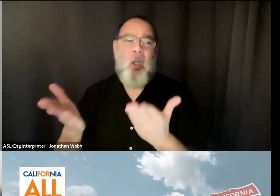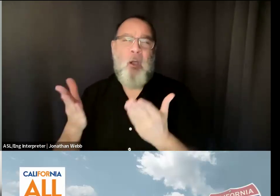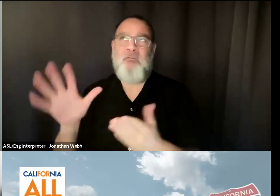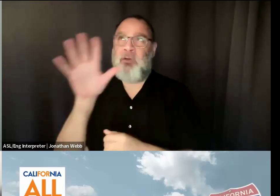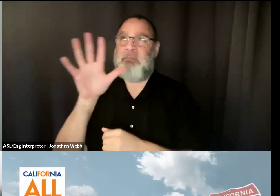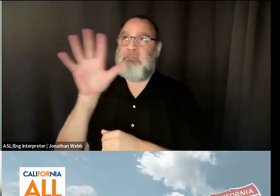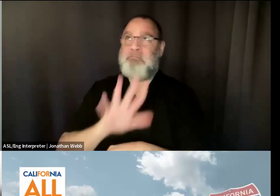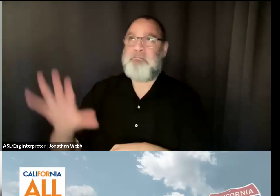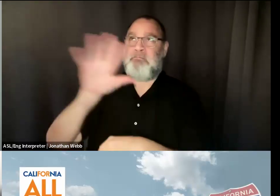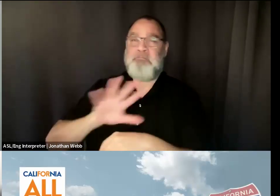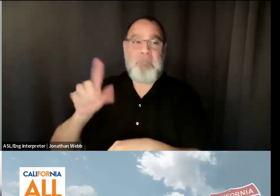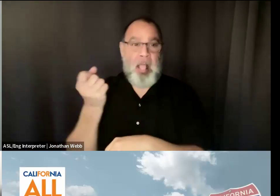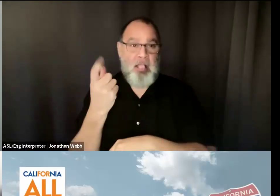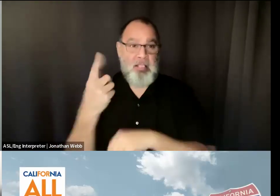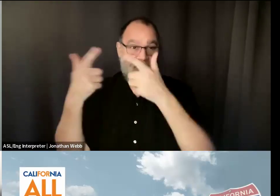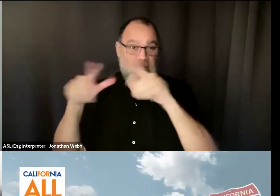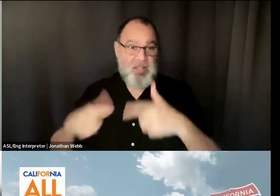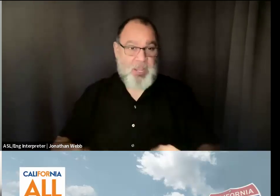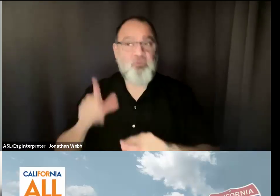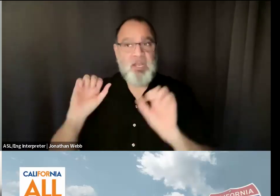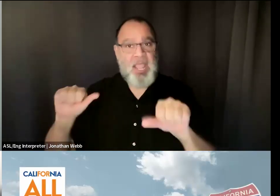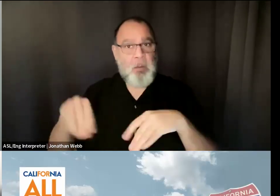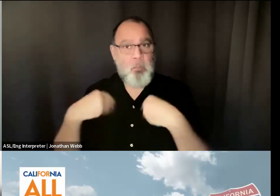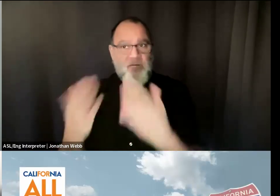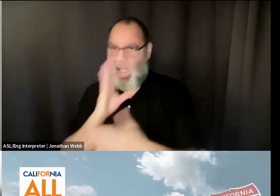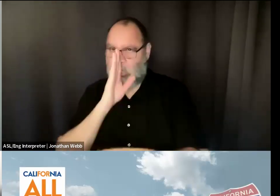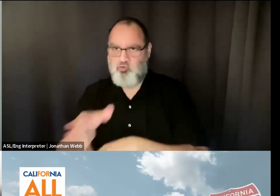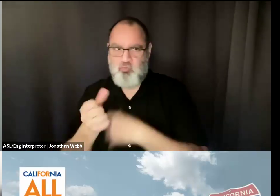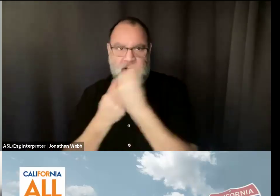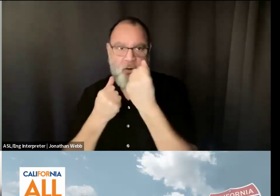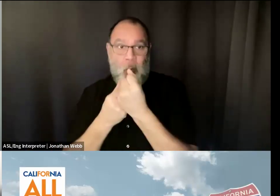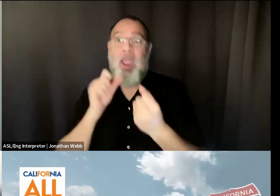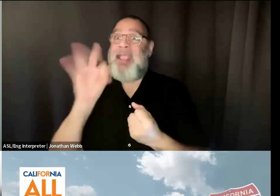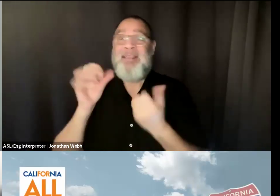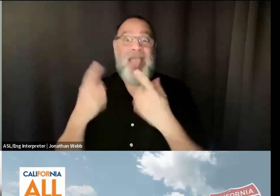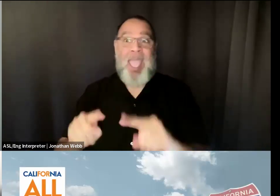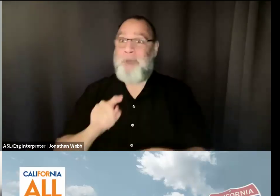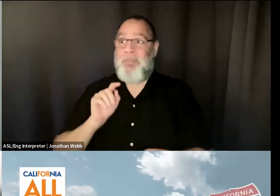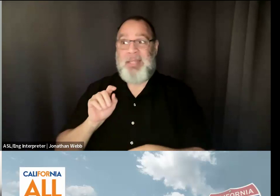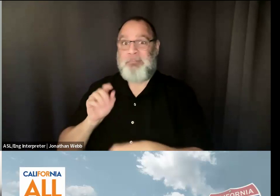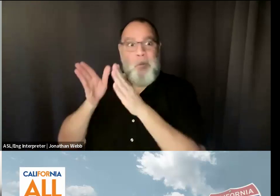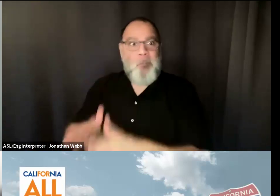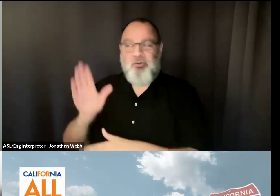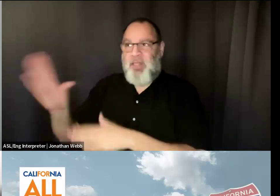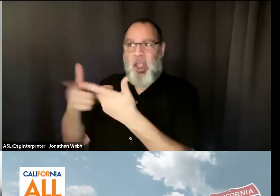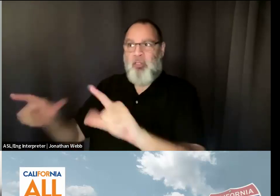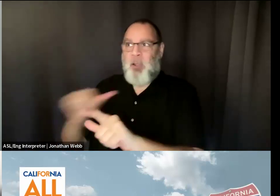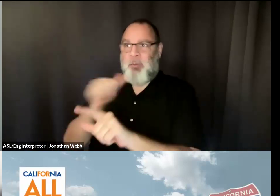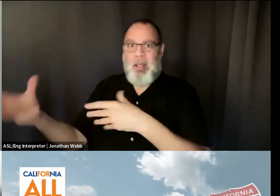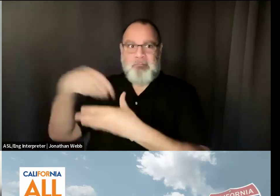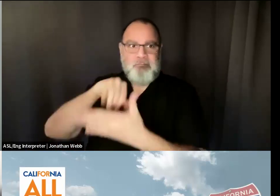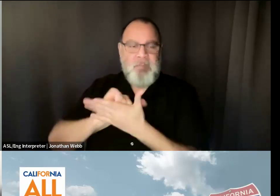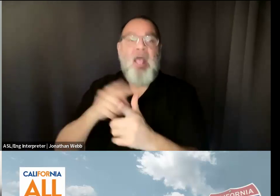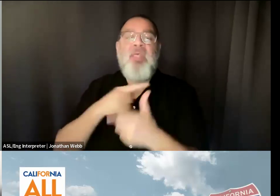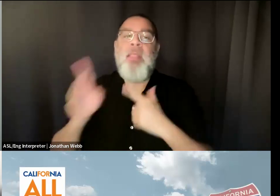11 languages that they can support in. And if for some reason someone's language is not covered, they will get another party